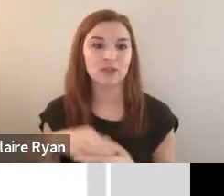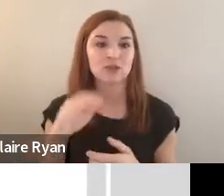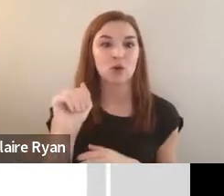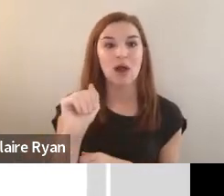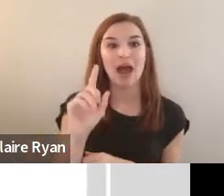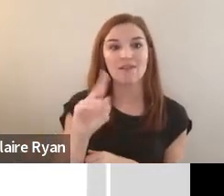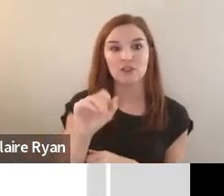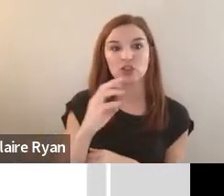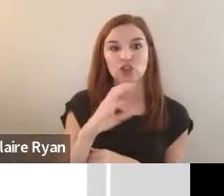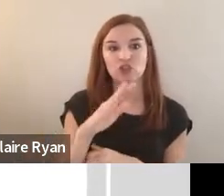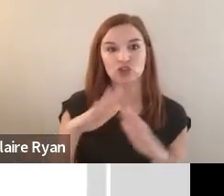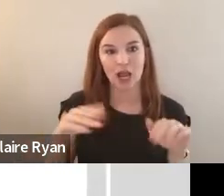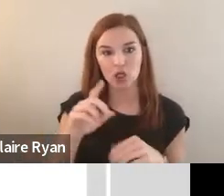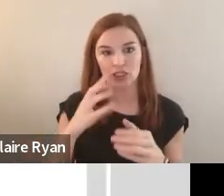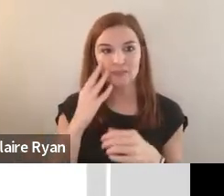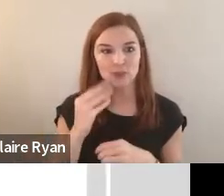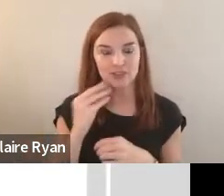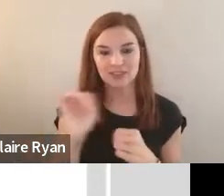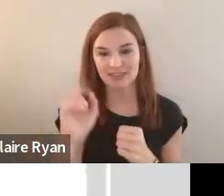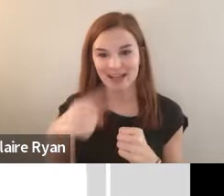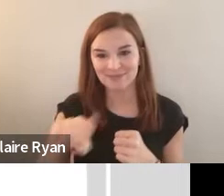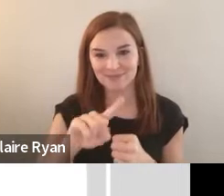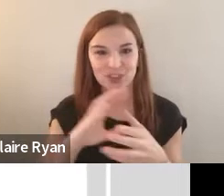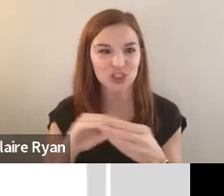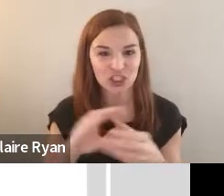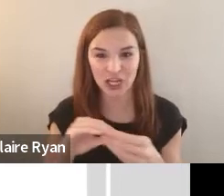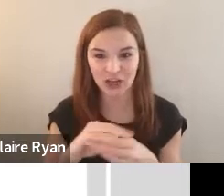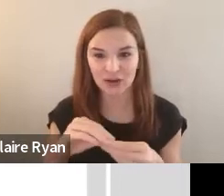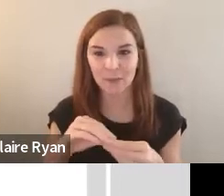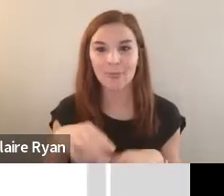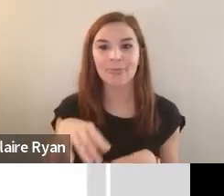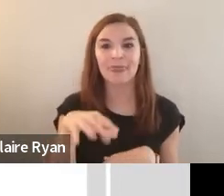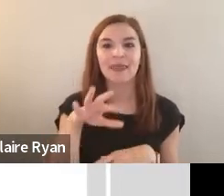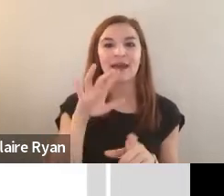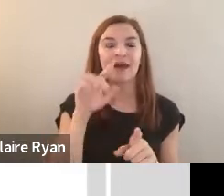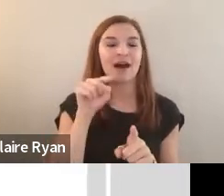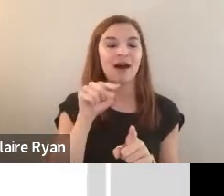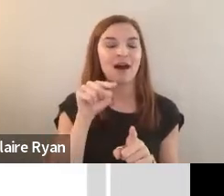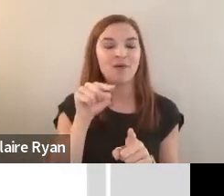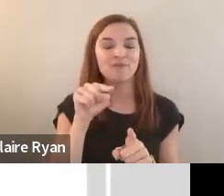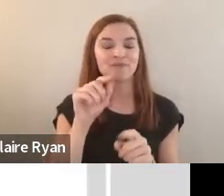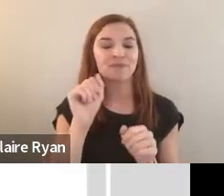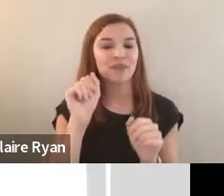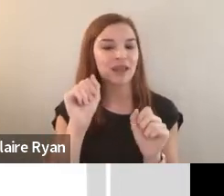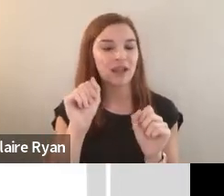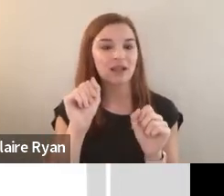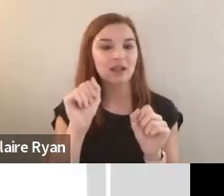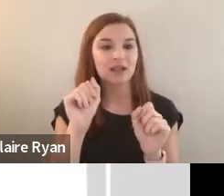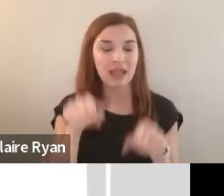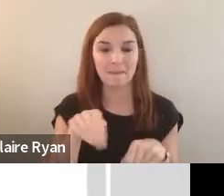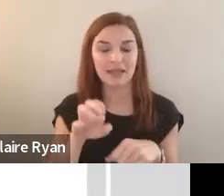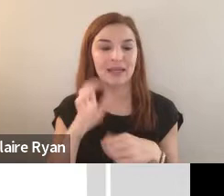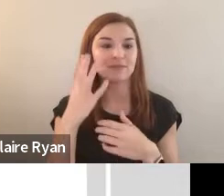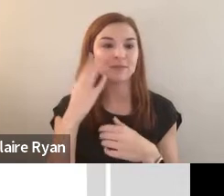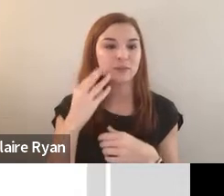will impact the body in different ways. And these are the experiences like many of you shared